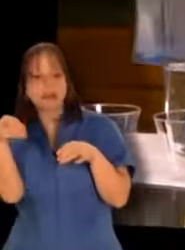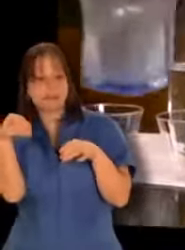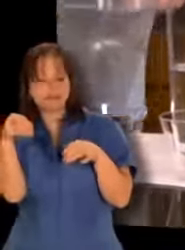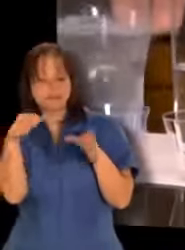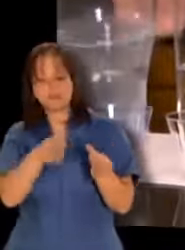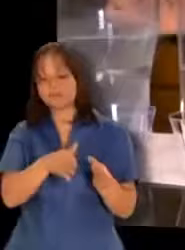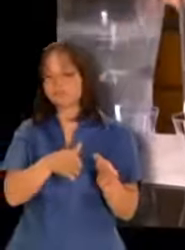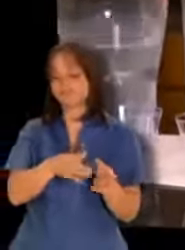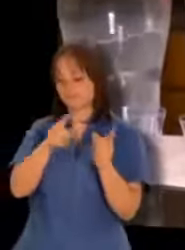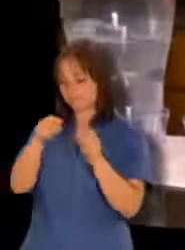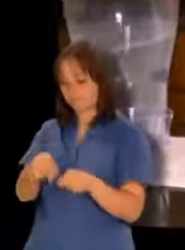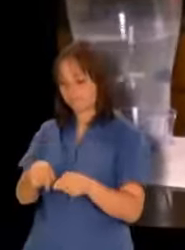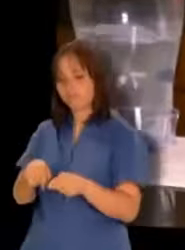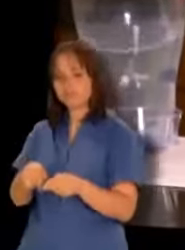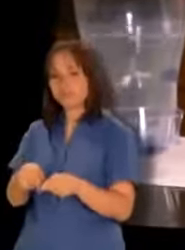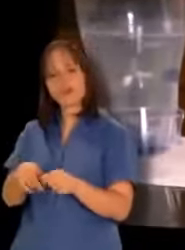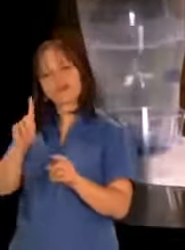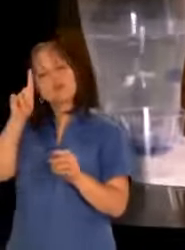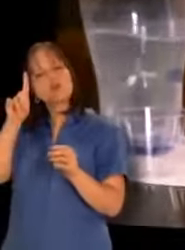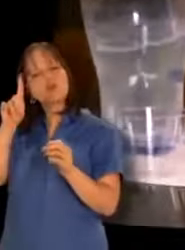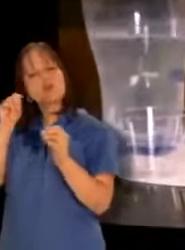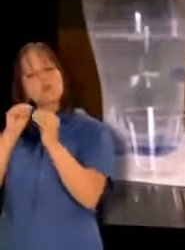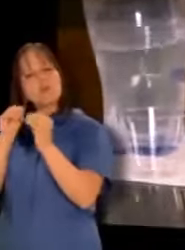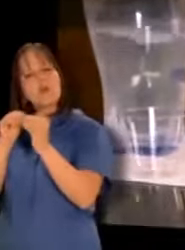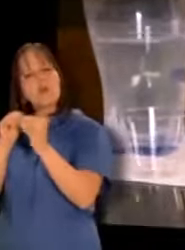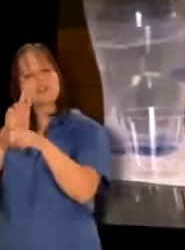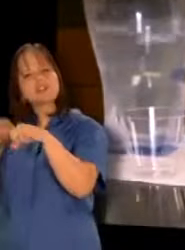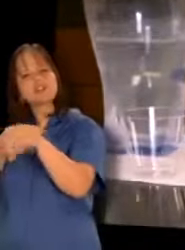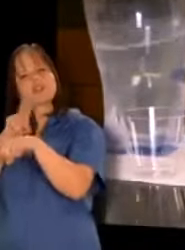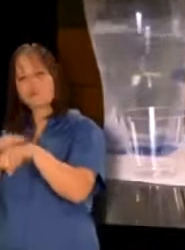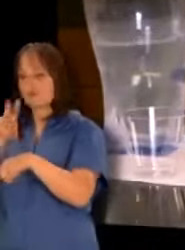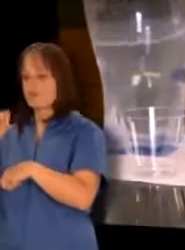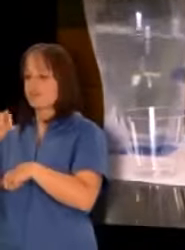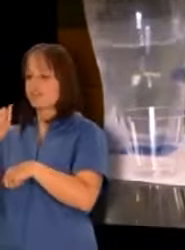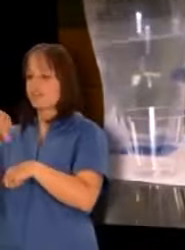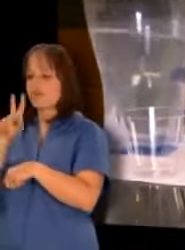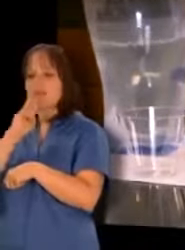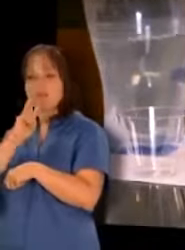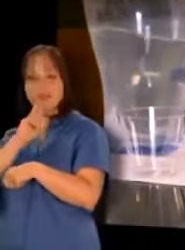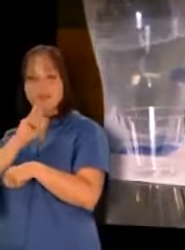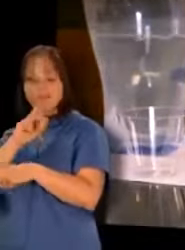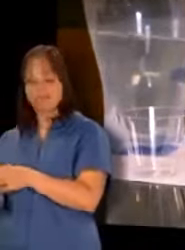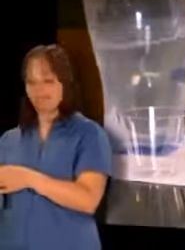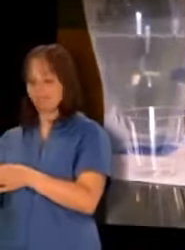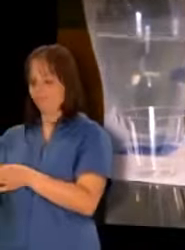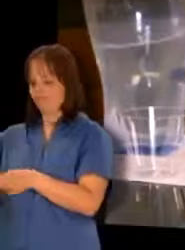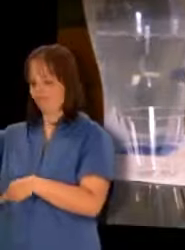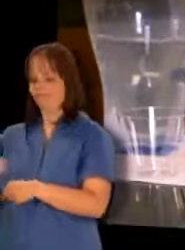Okay, let's take one. How about if we go back to tap water?